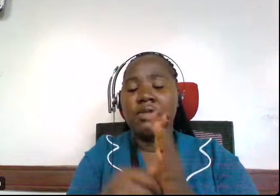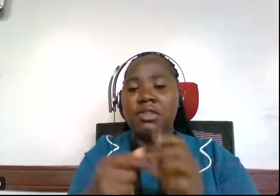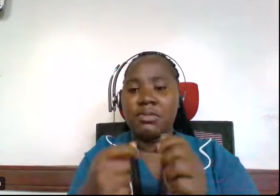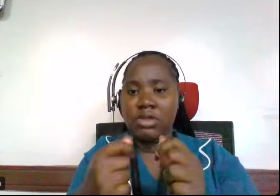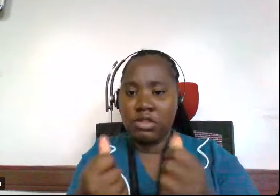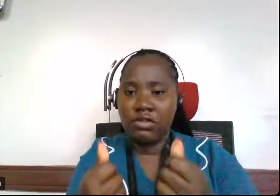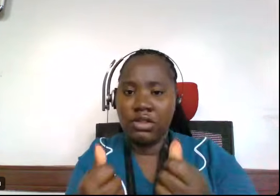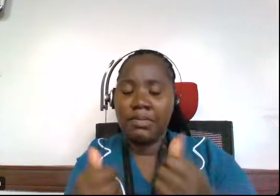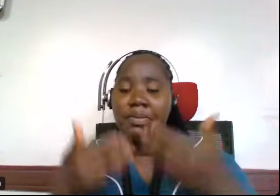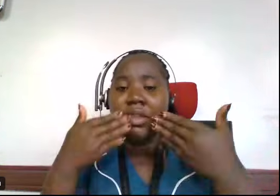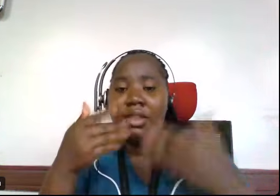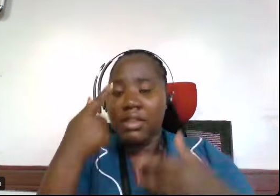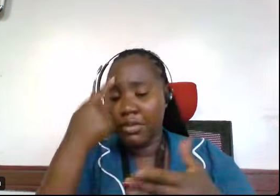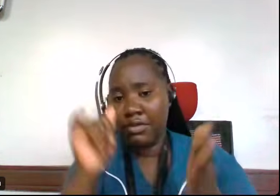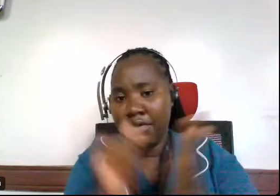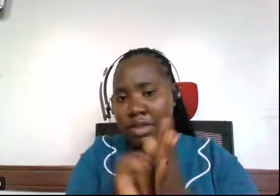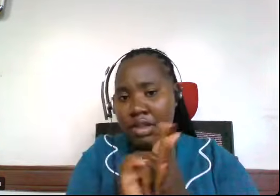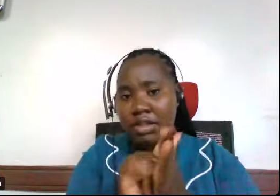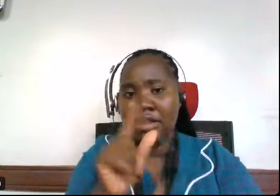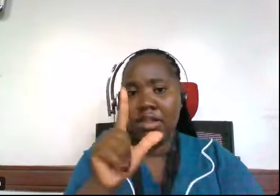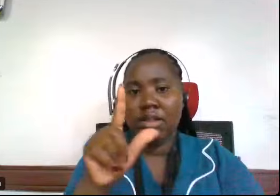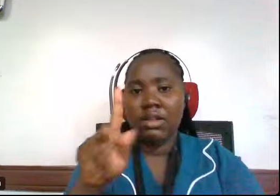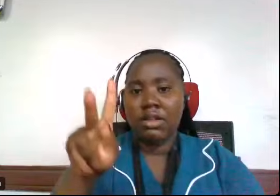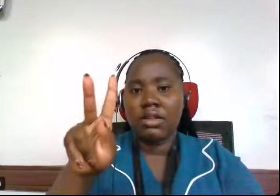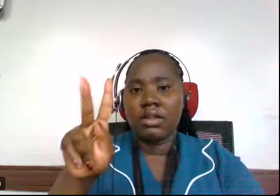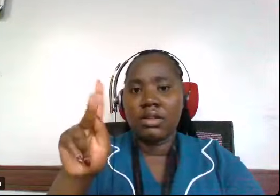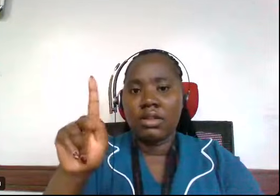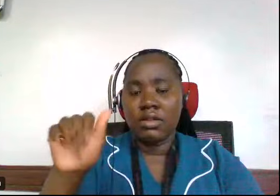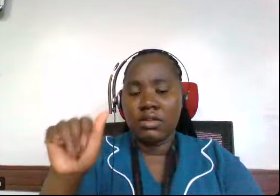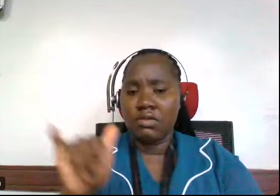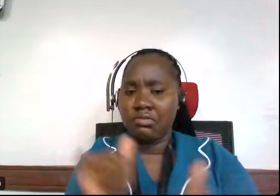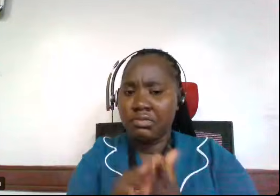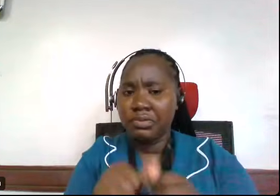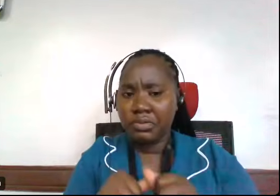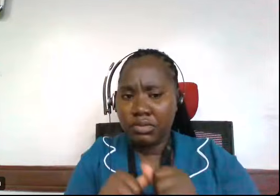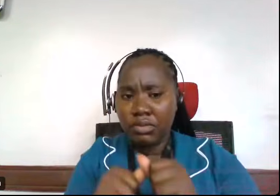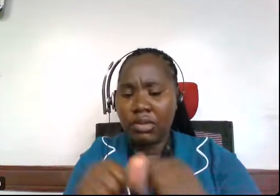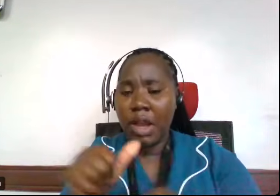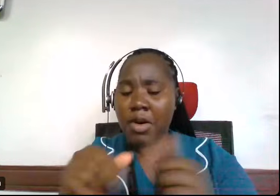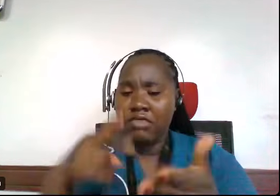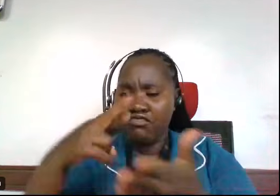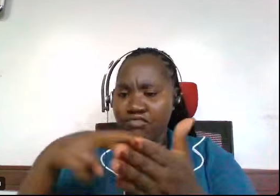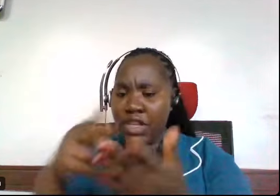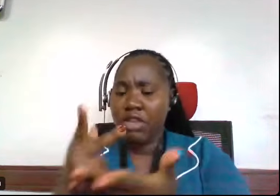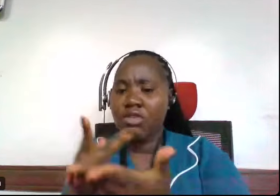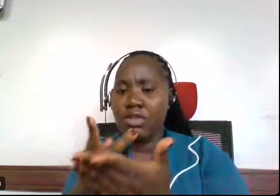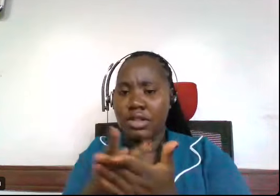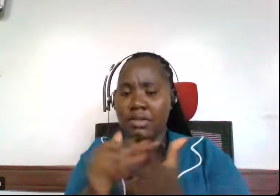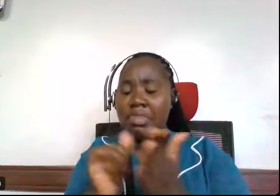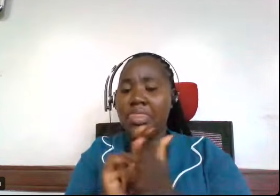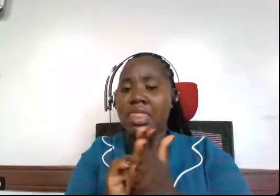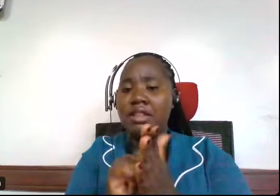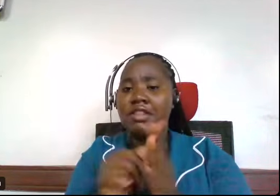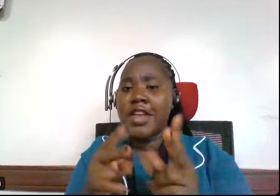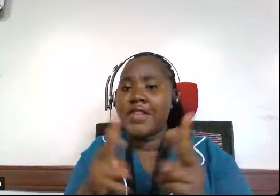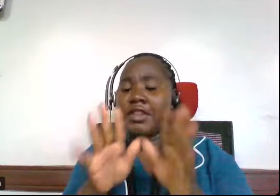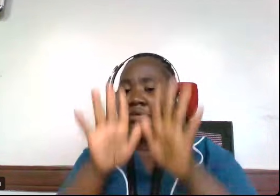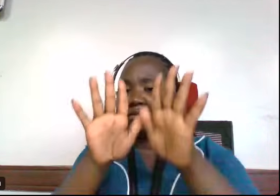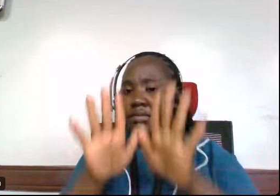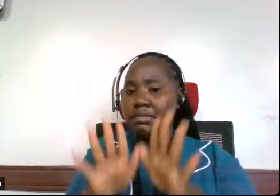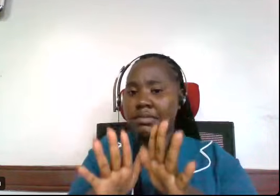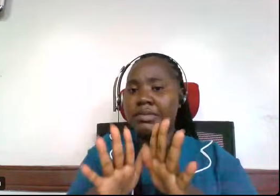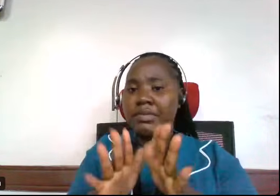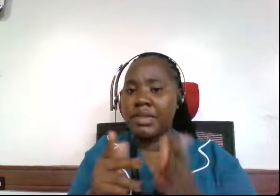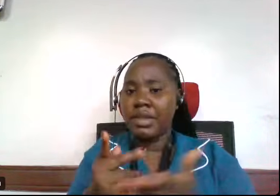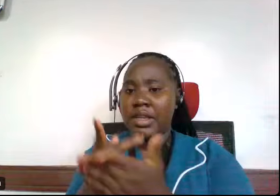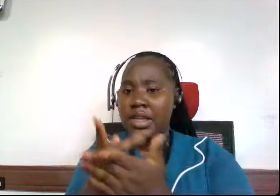Okay, thank you for that, Luca. I like that you keep insisting on record keeping, which is very important. Keep a record of your P9